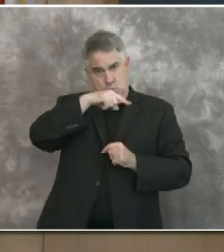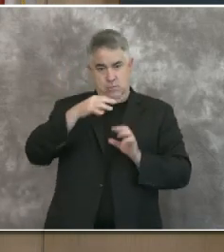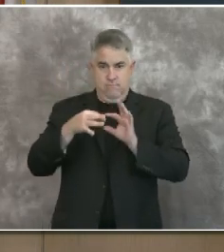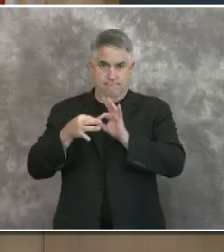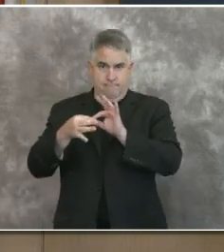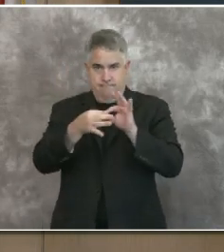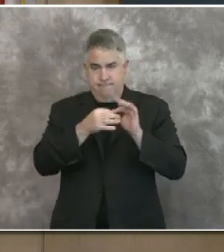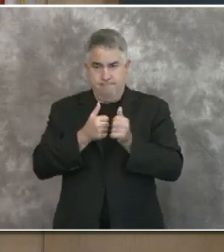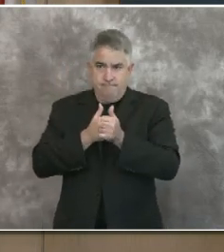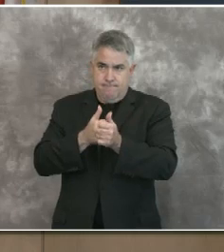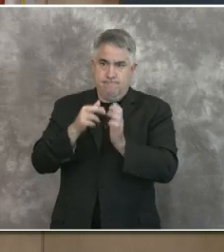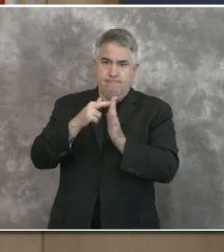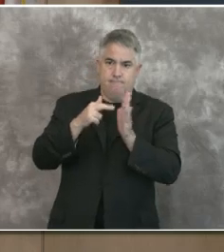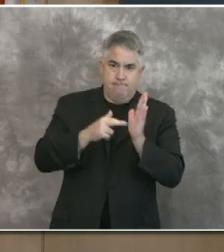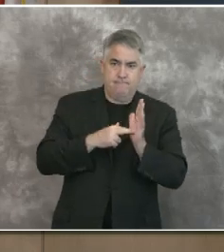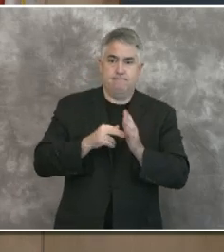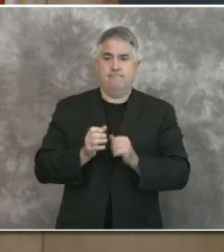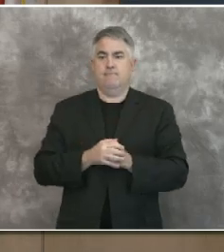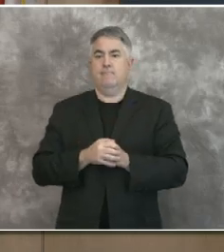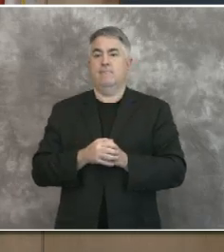head into the weekend,